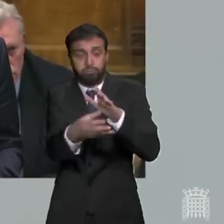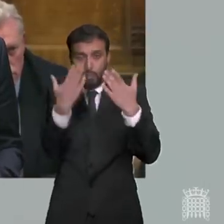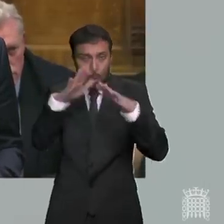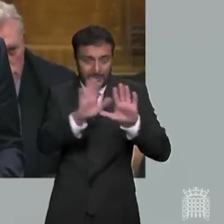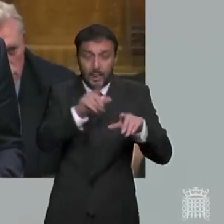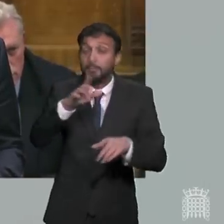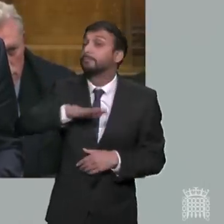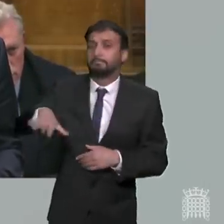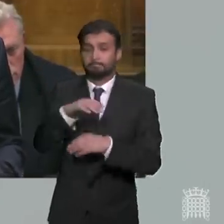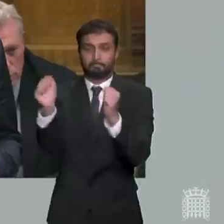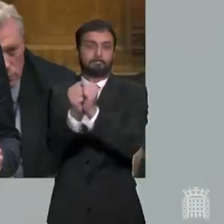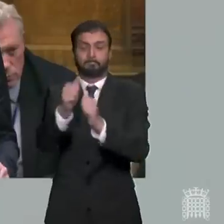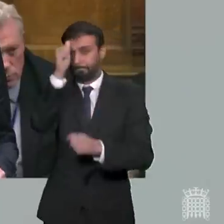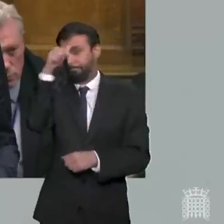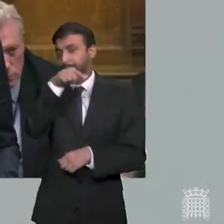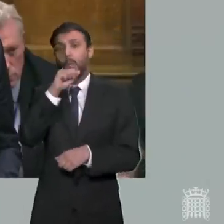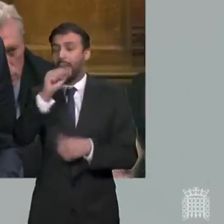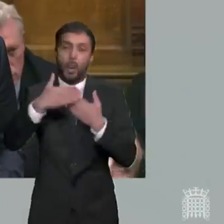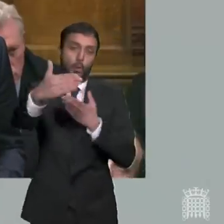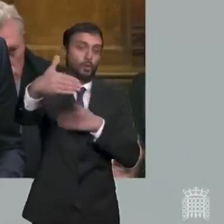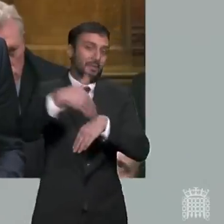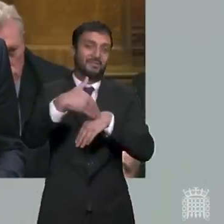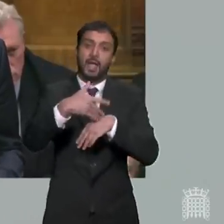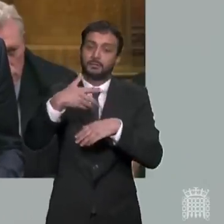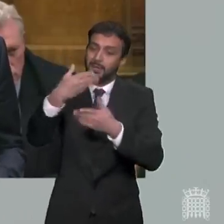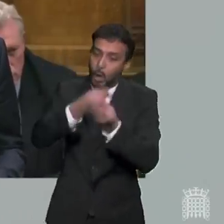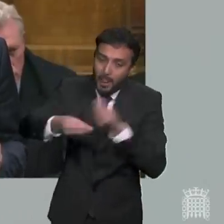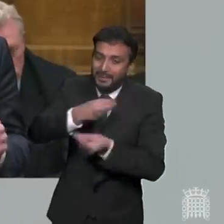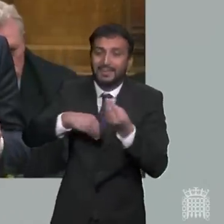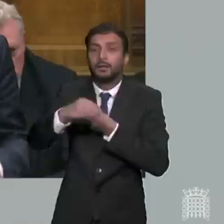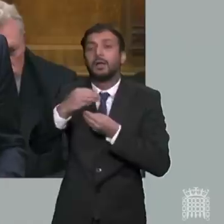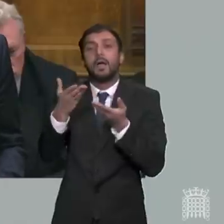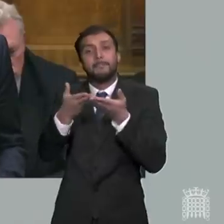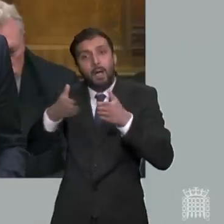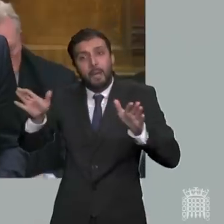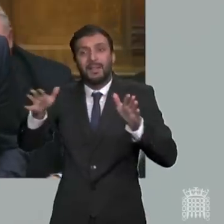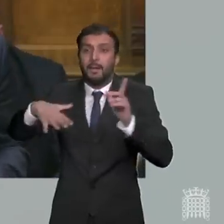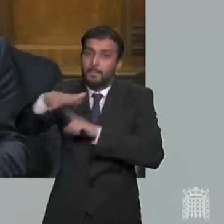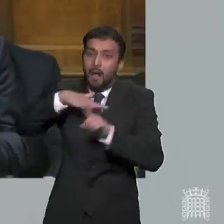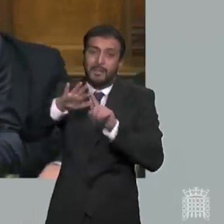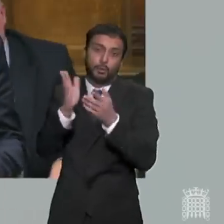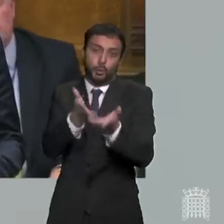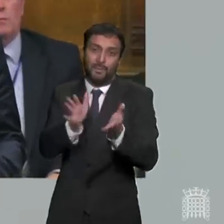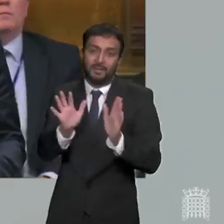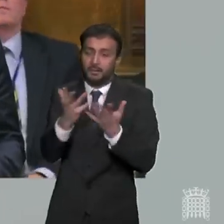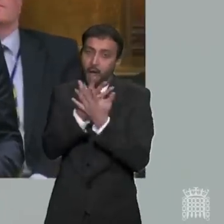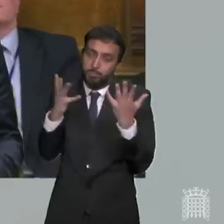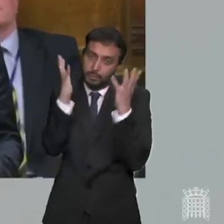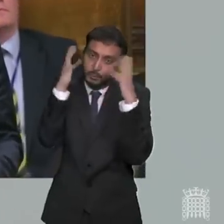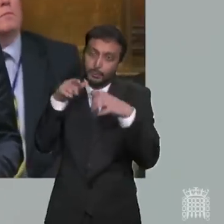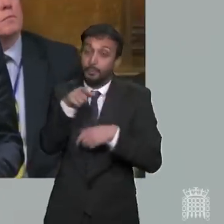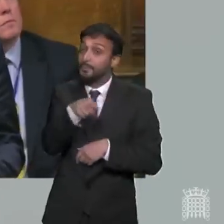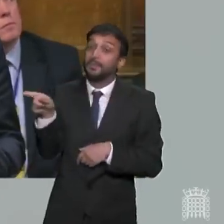long-term economic impact and a pressure on public services. They told me loud and clear that, like the Prime Minister, they